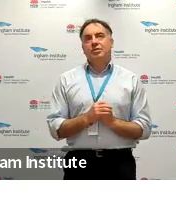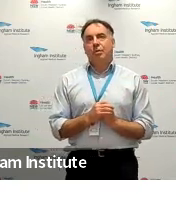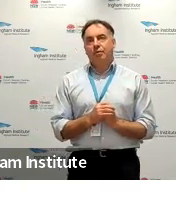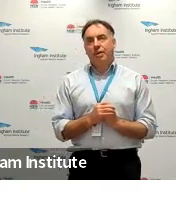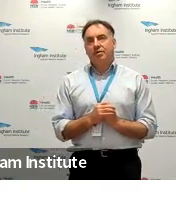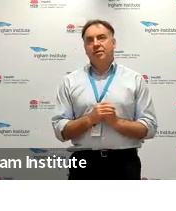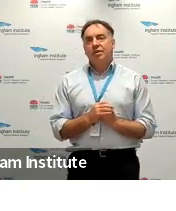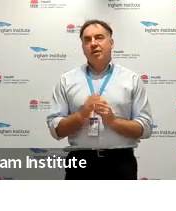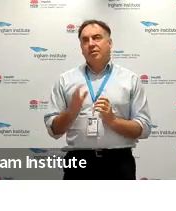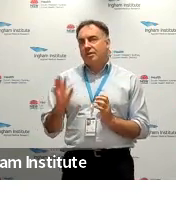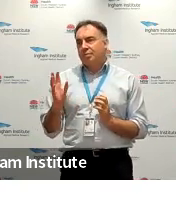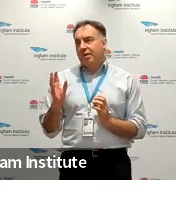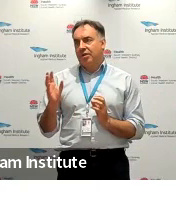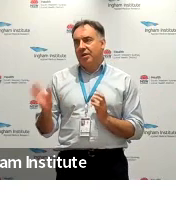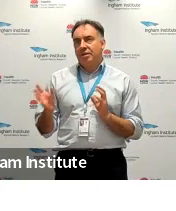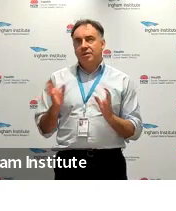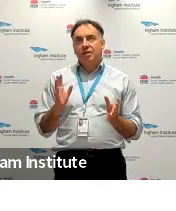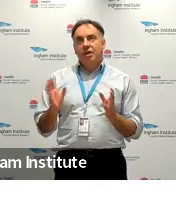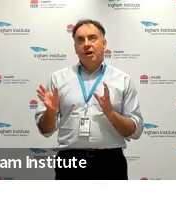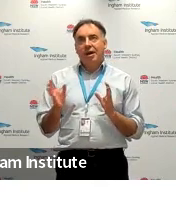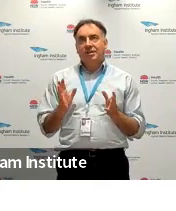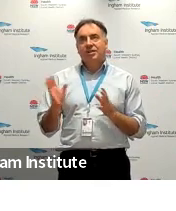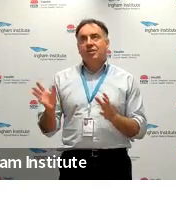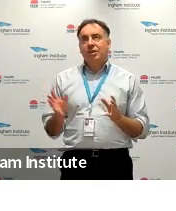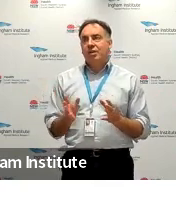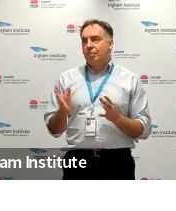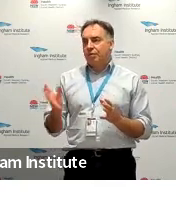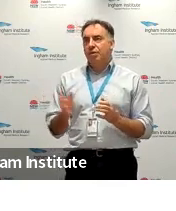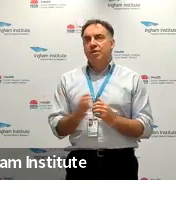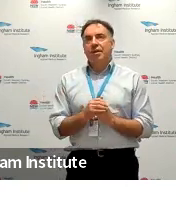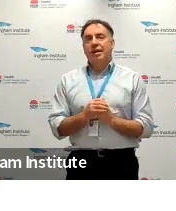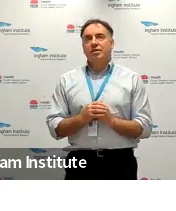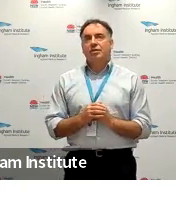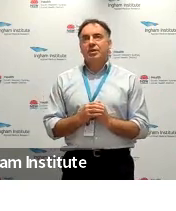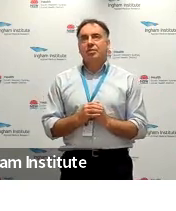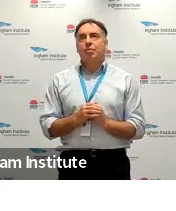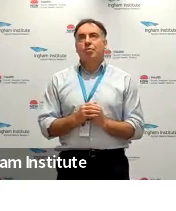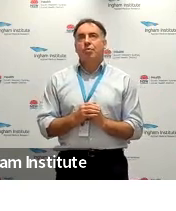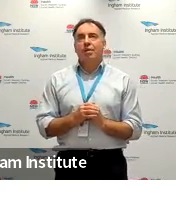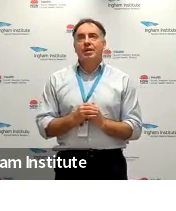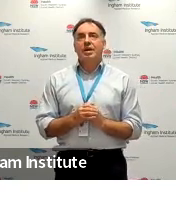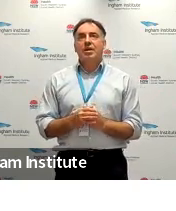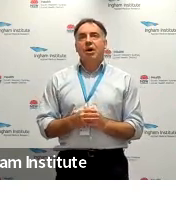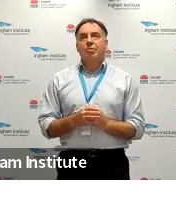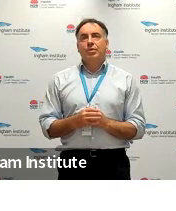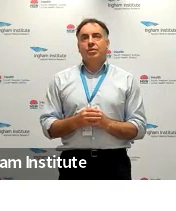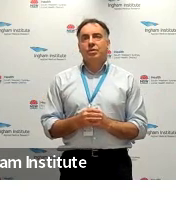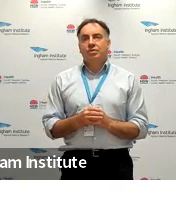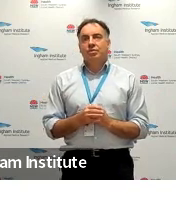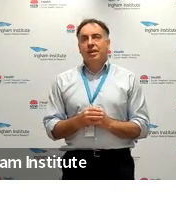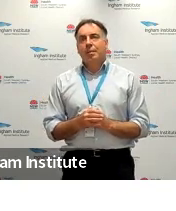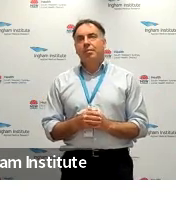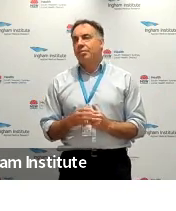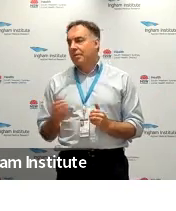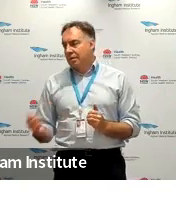that test at 12 weeks. And this is where I think this has synergy with the work that Angela's been doing already with